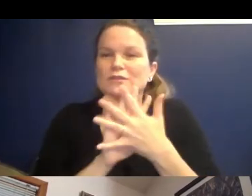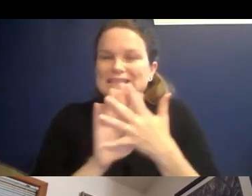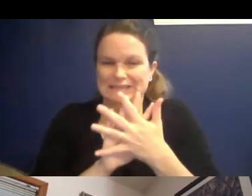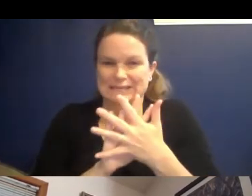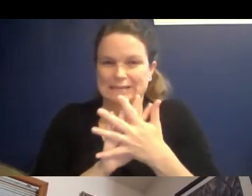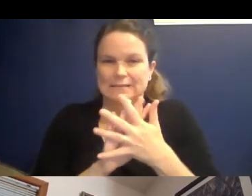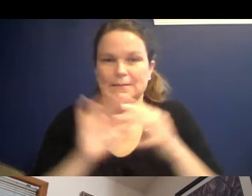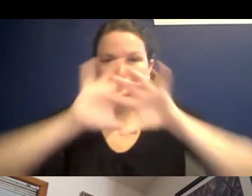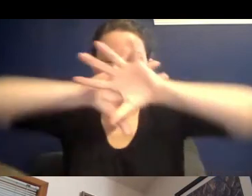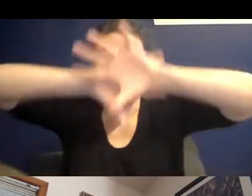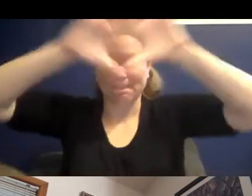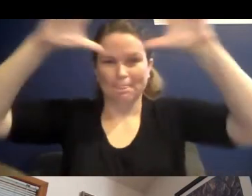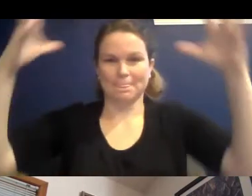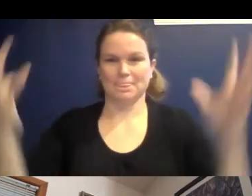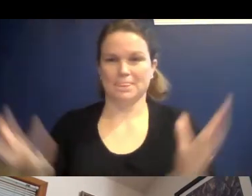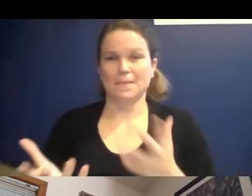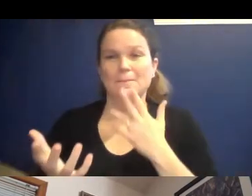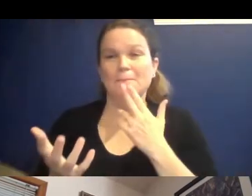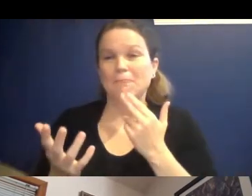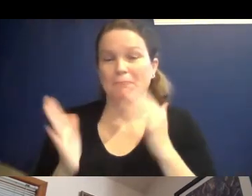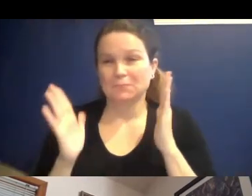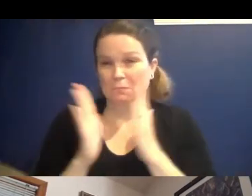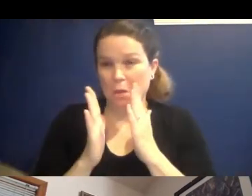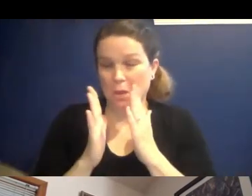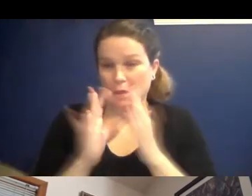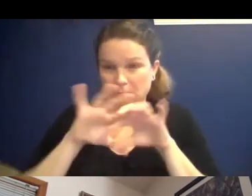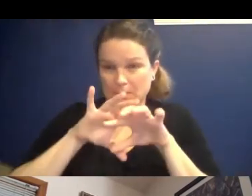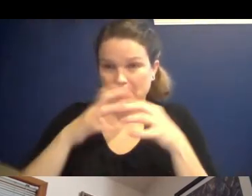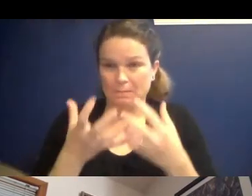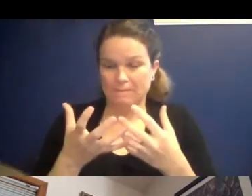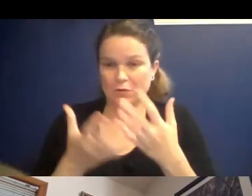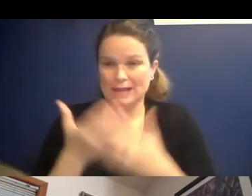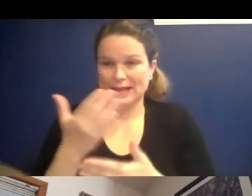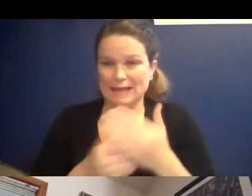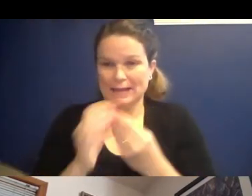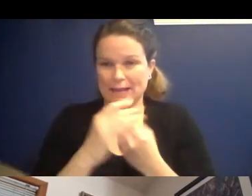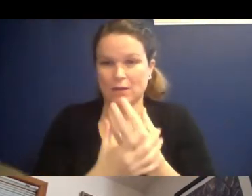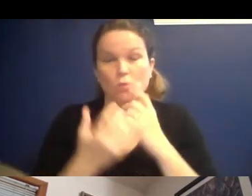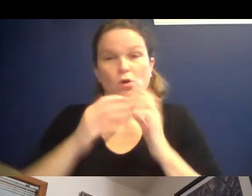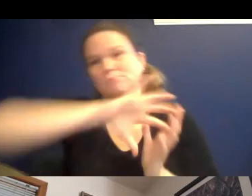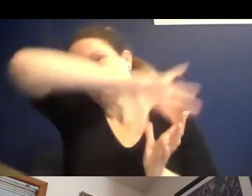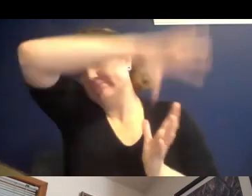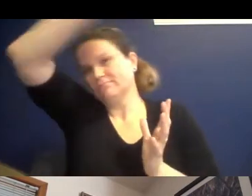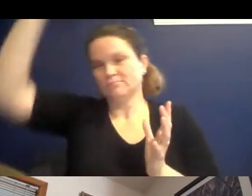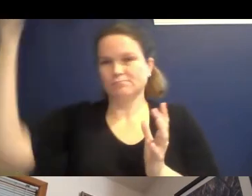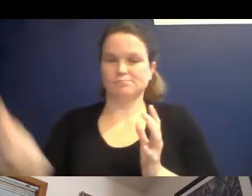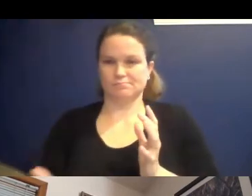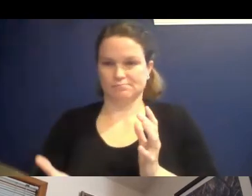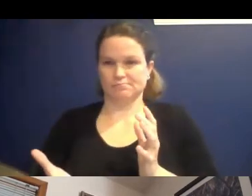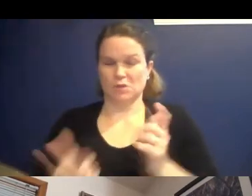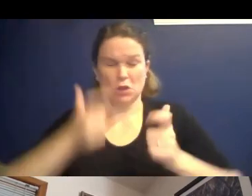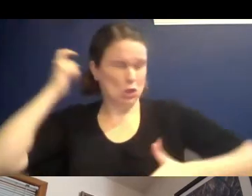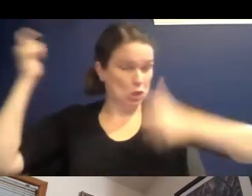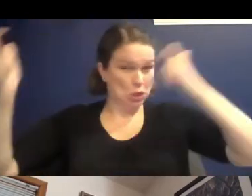And you can buy them as little as one that would cover your hand, bigger ones that would cover your whole arm, and giant ones